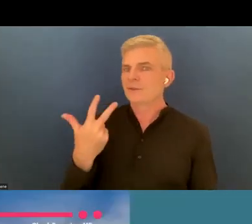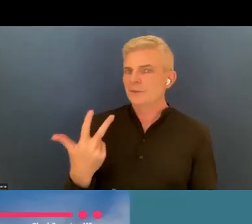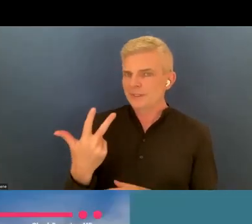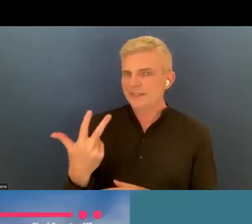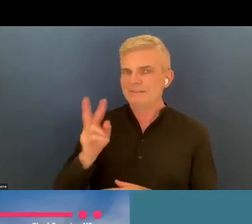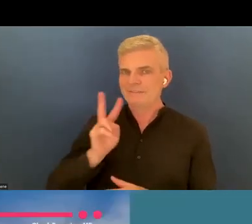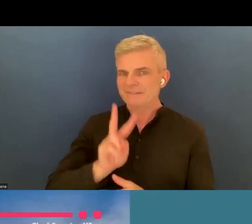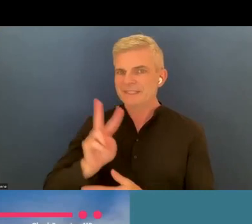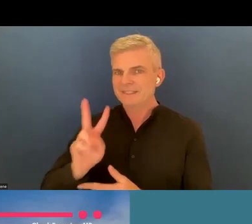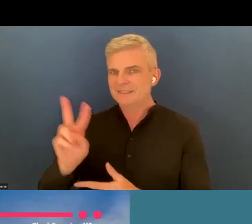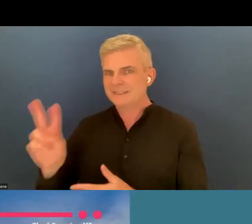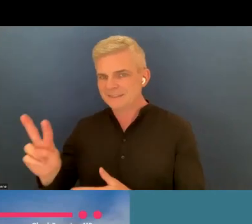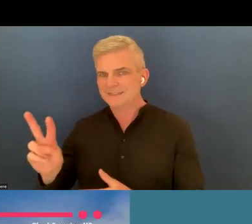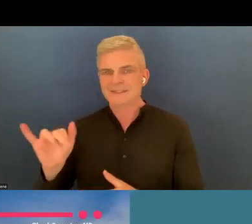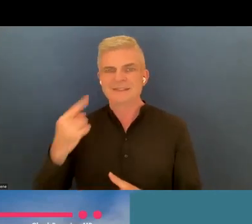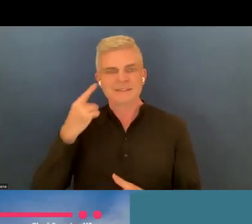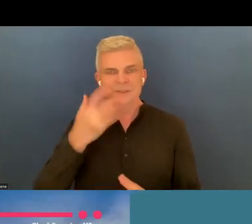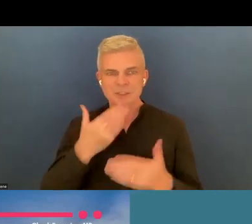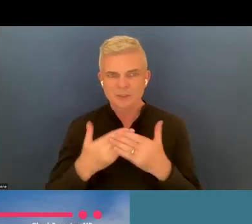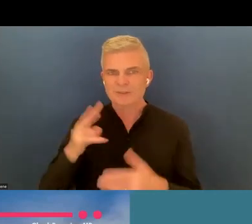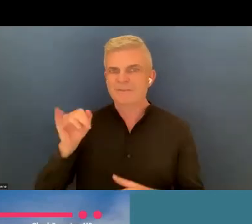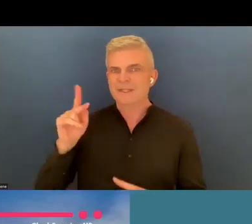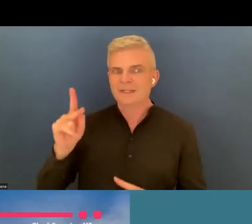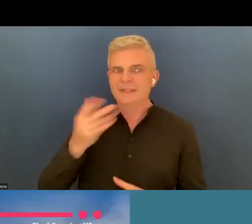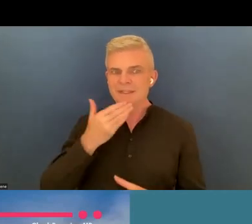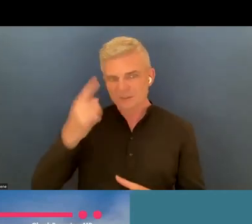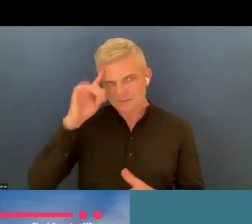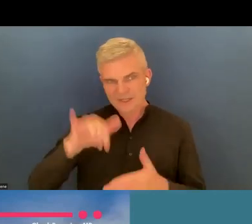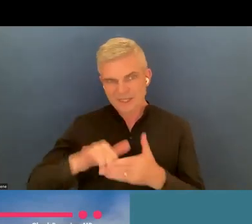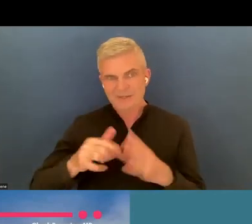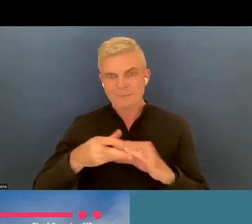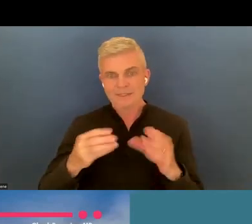really good. And thank you so much for that message. So we'll be getting ready to sign off now.